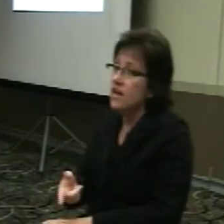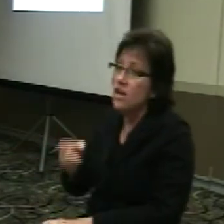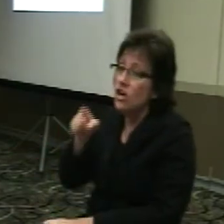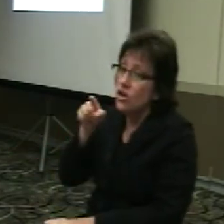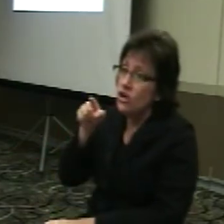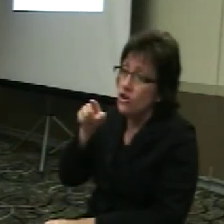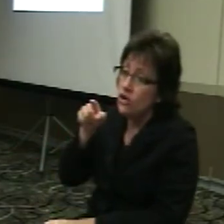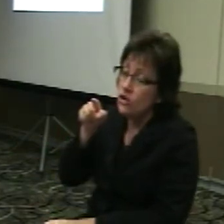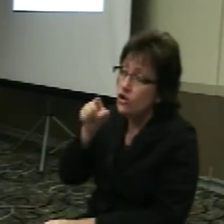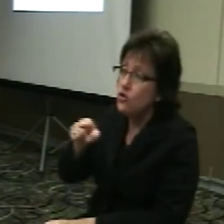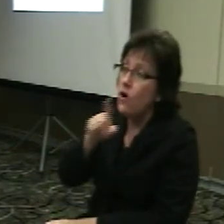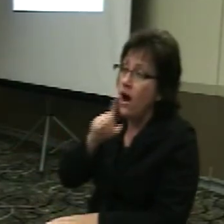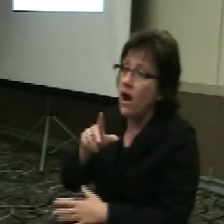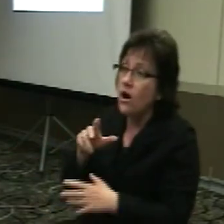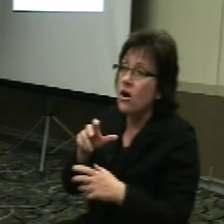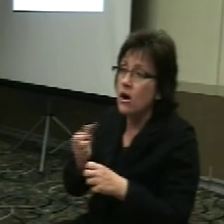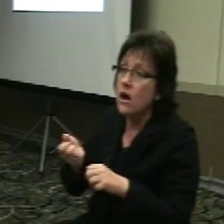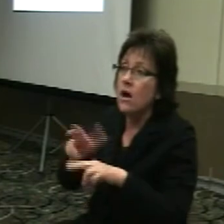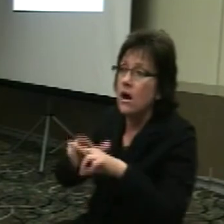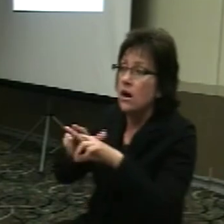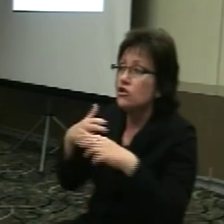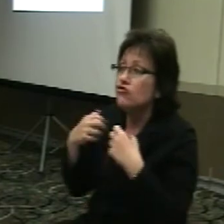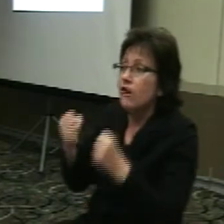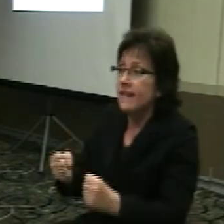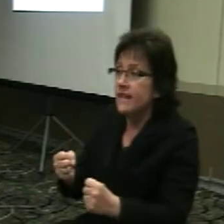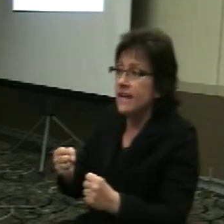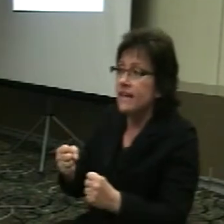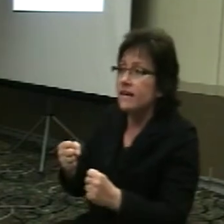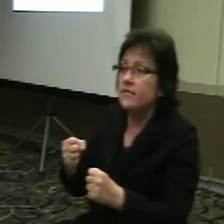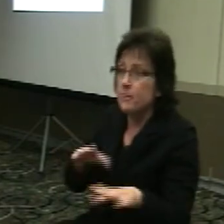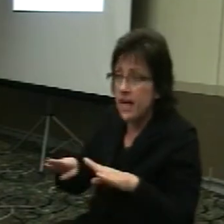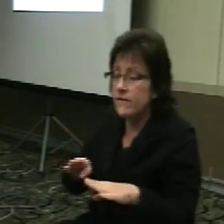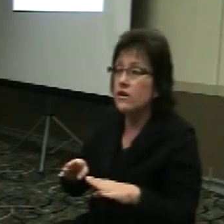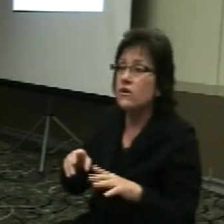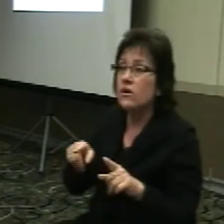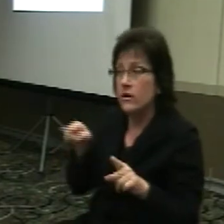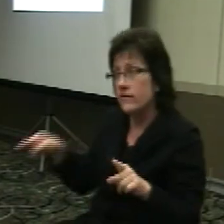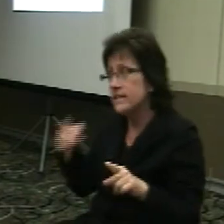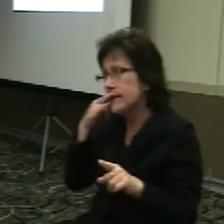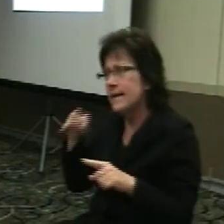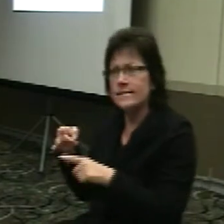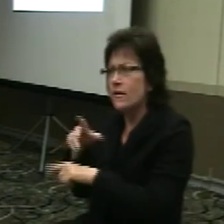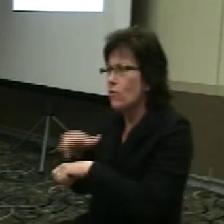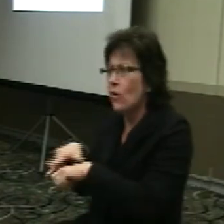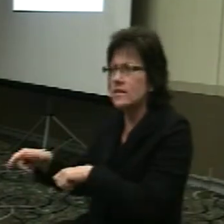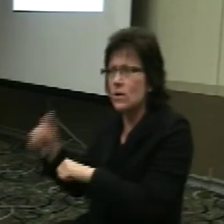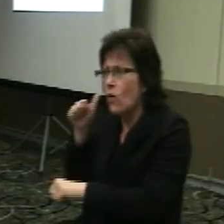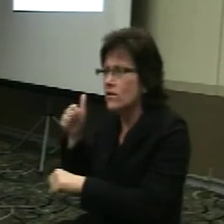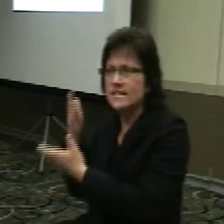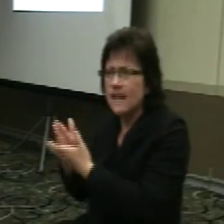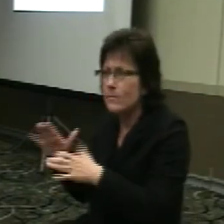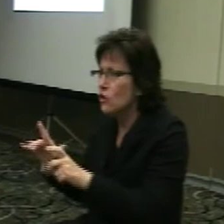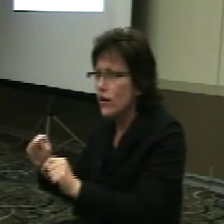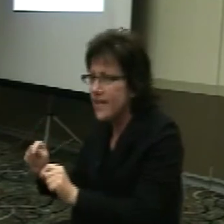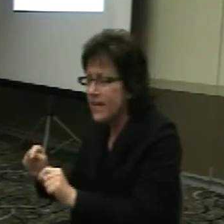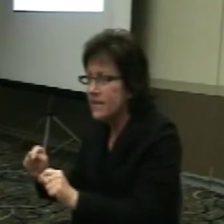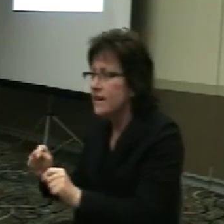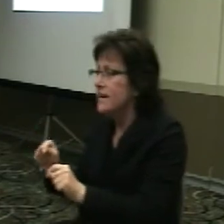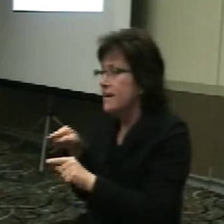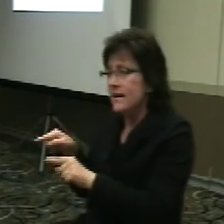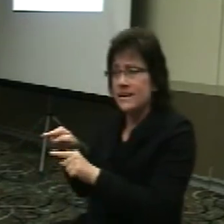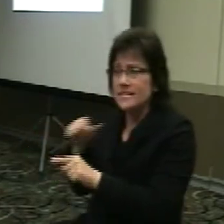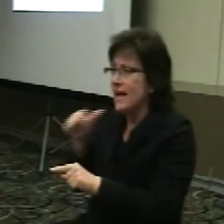You're strengthening the behavior that you say is this kid's problem behavior. Of course he's not going to stop doing this. Not only has